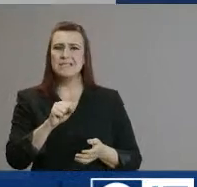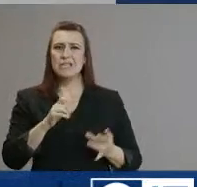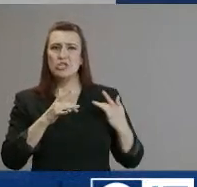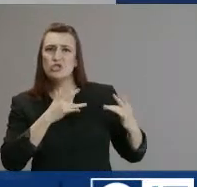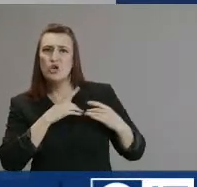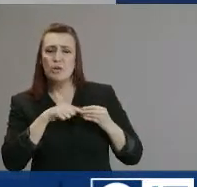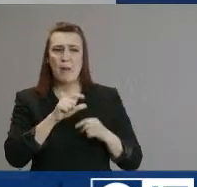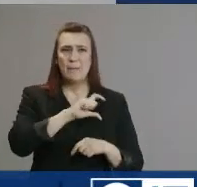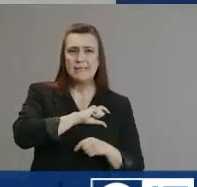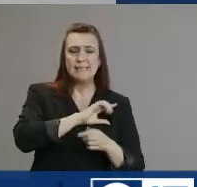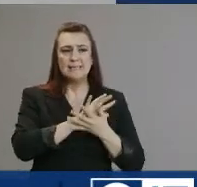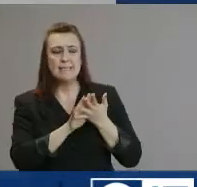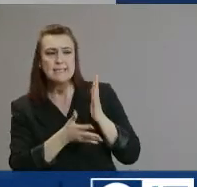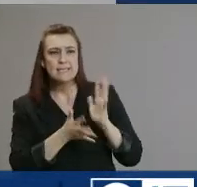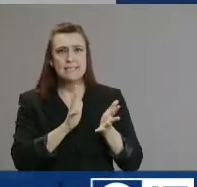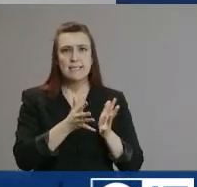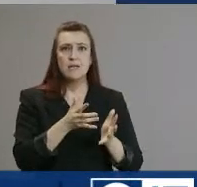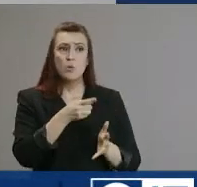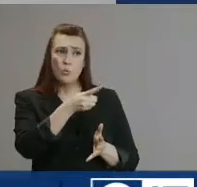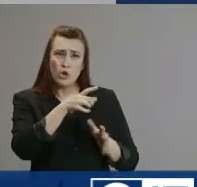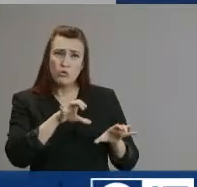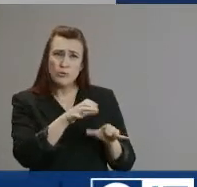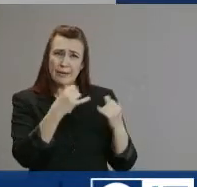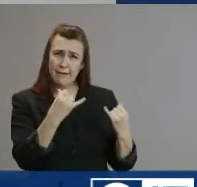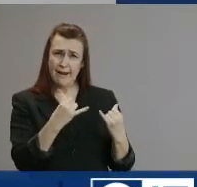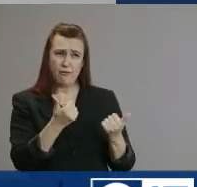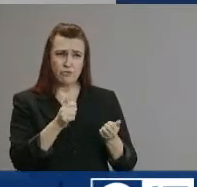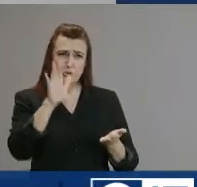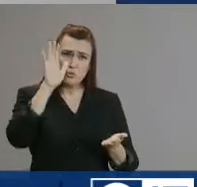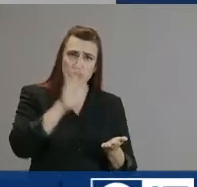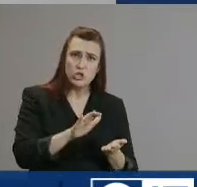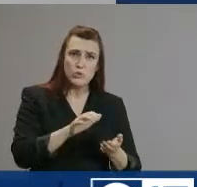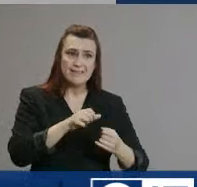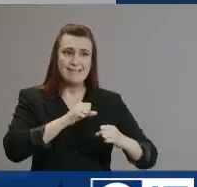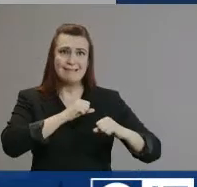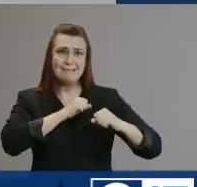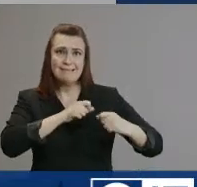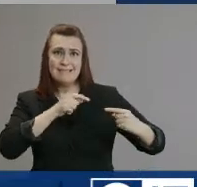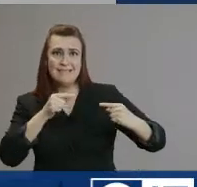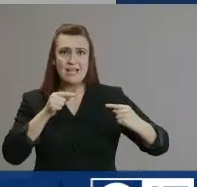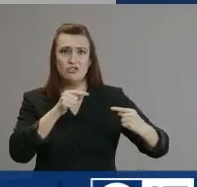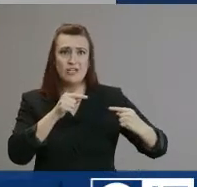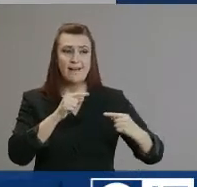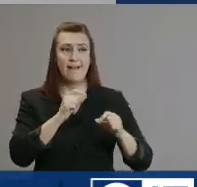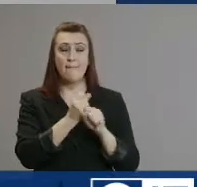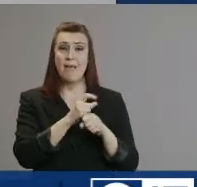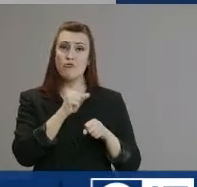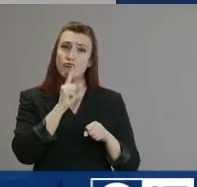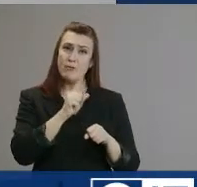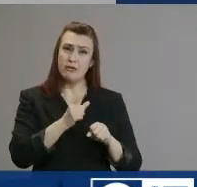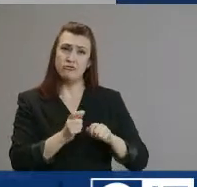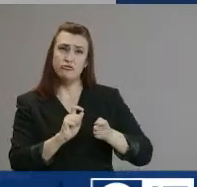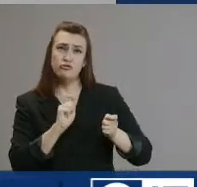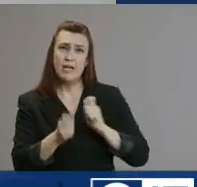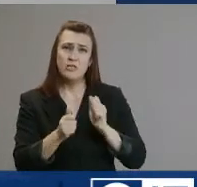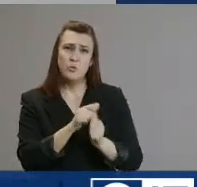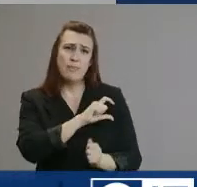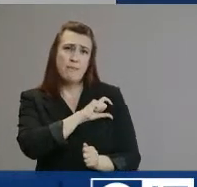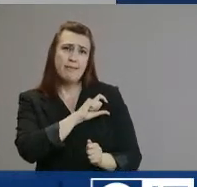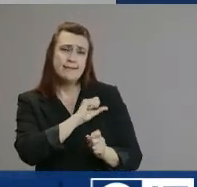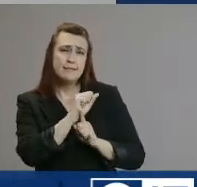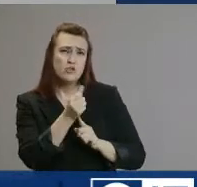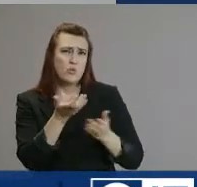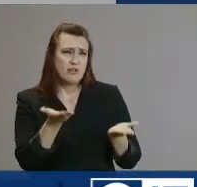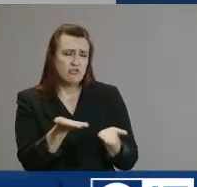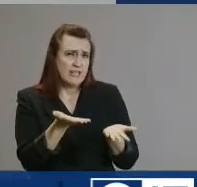to reduce the tension and make real reform in policing here in Arizona? So the first thing I want to say is